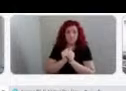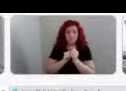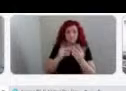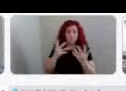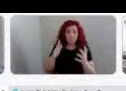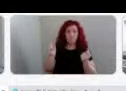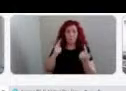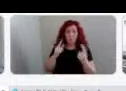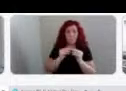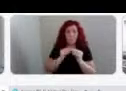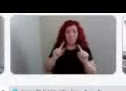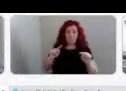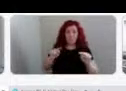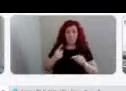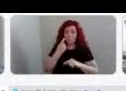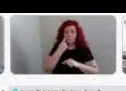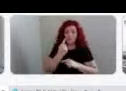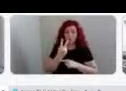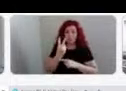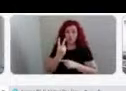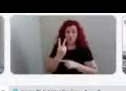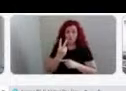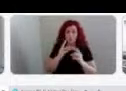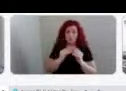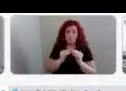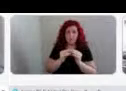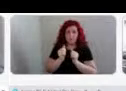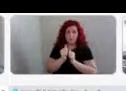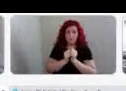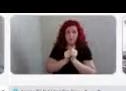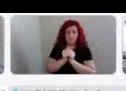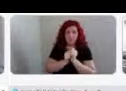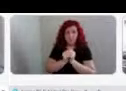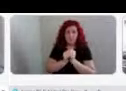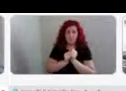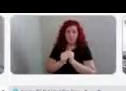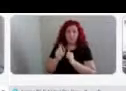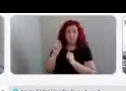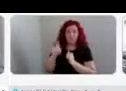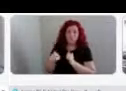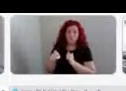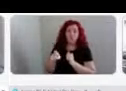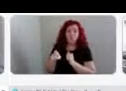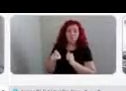last two commissions competitiveness should be